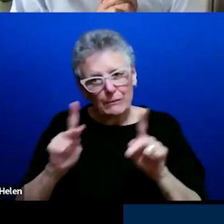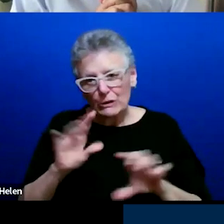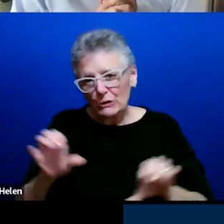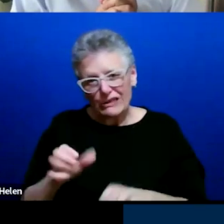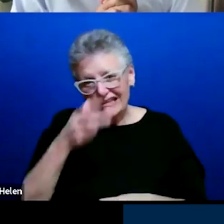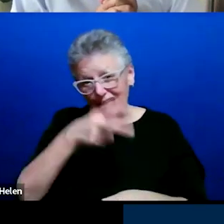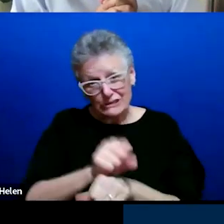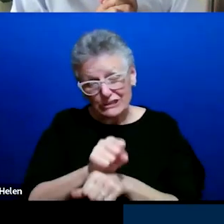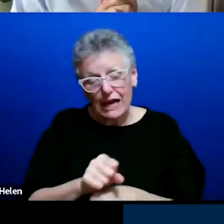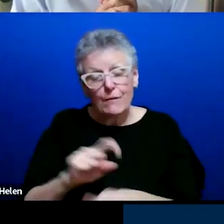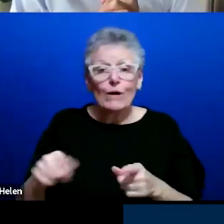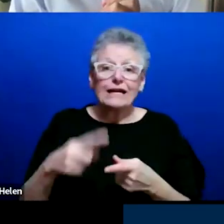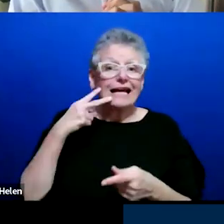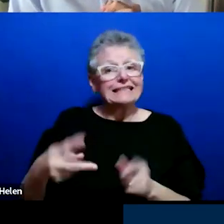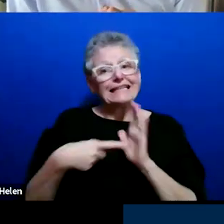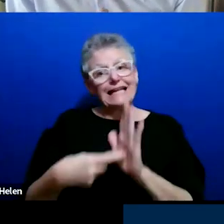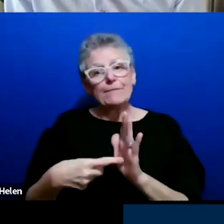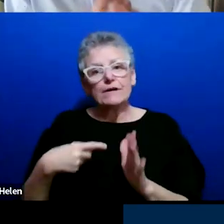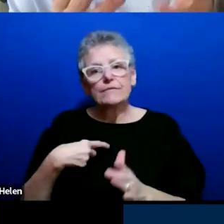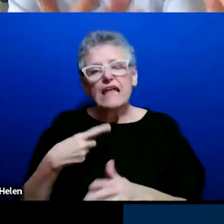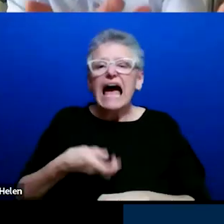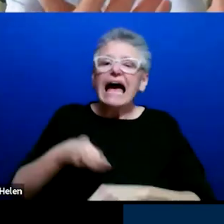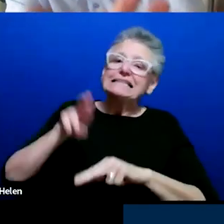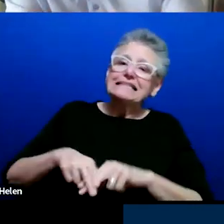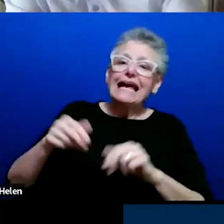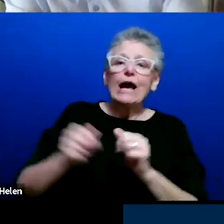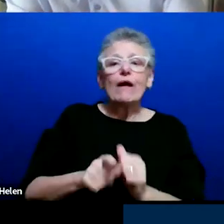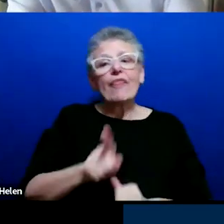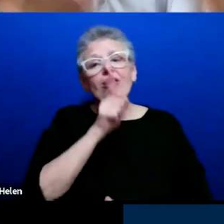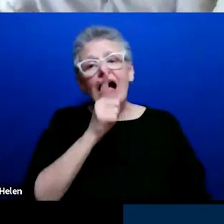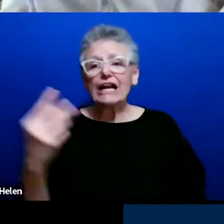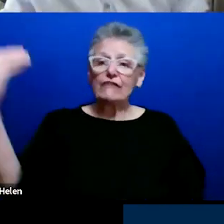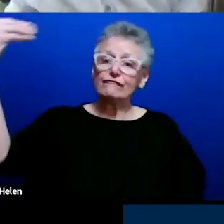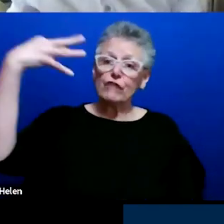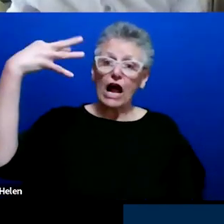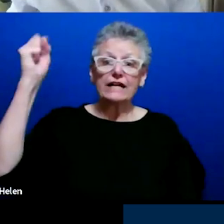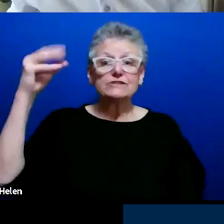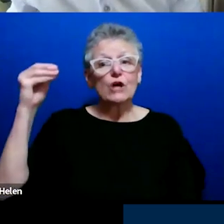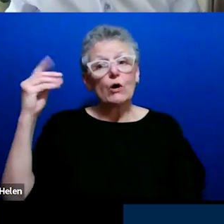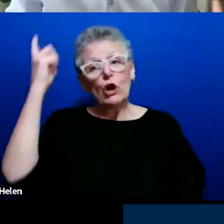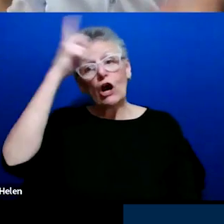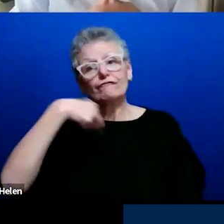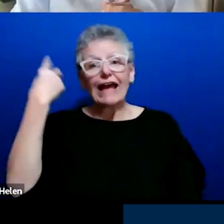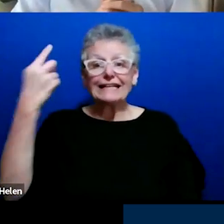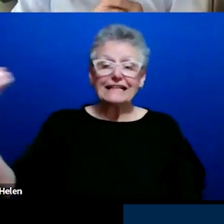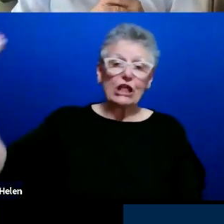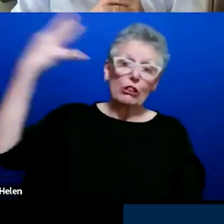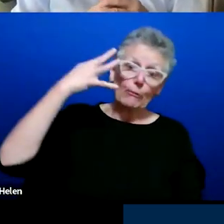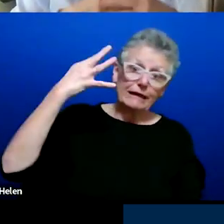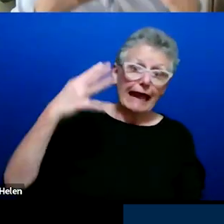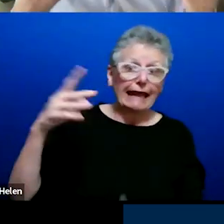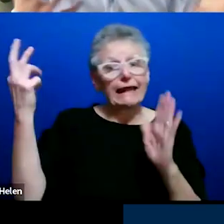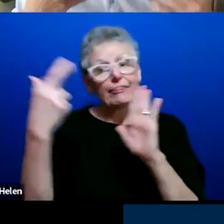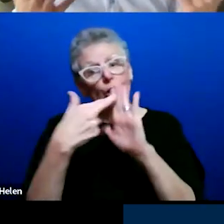when I see this, it's examples like, sit with the light in front of you so the face is fully illuminated, and